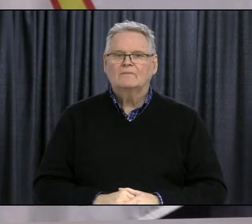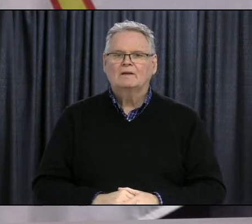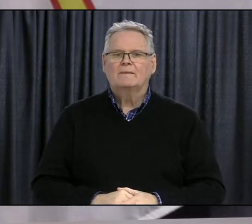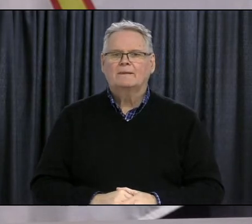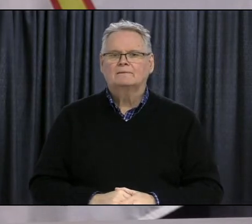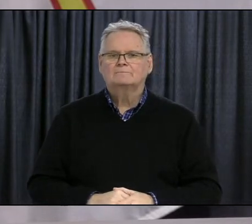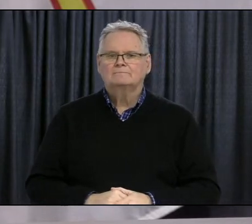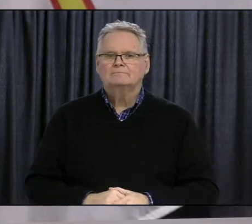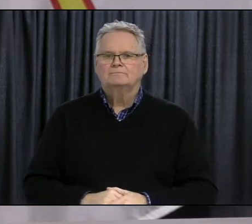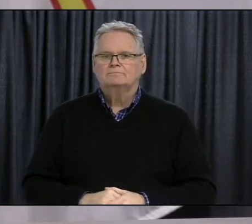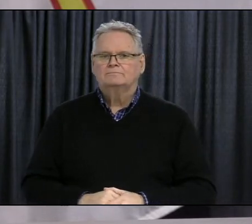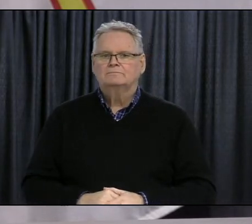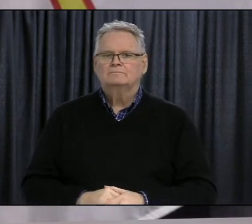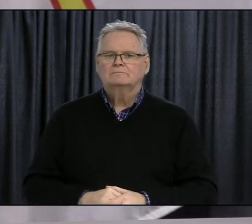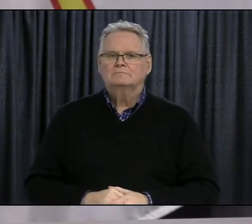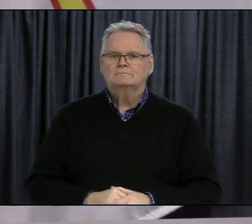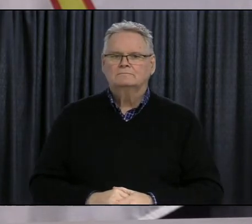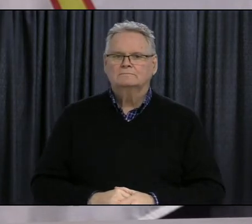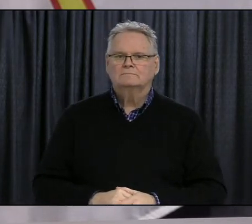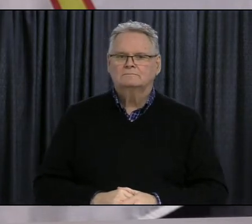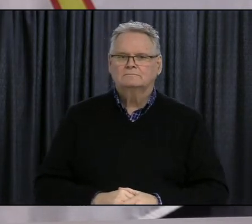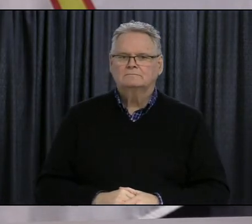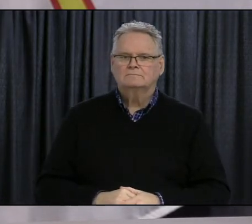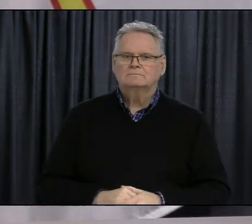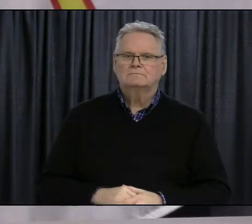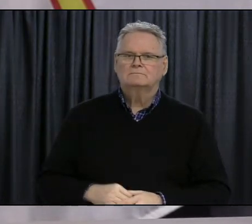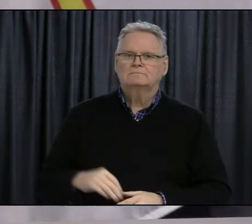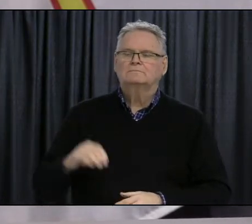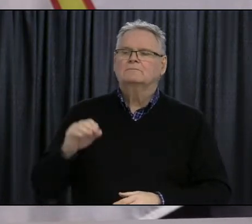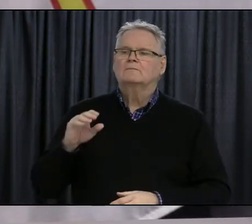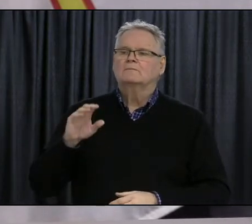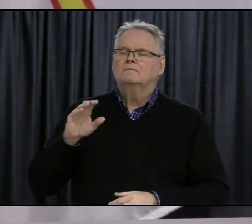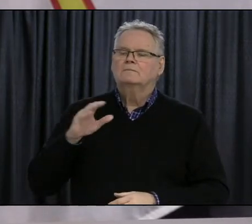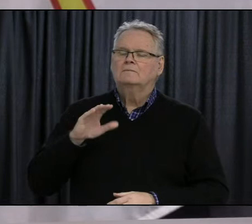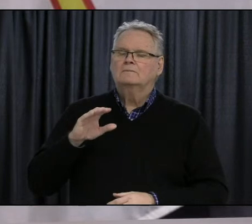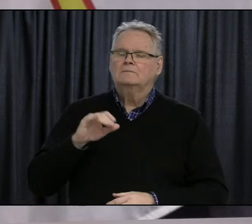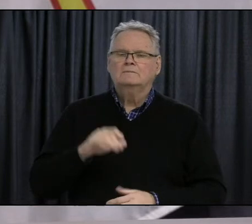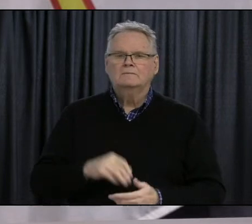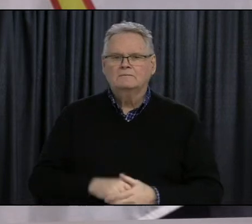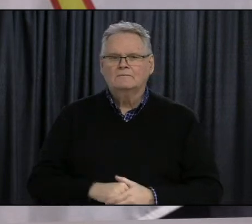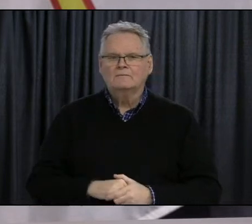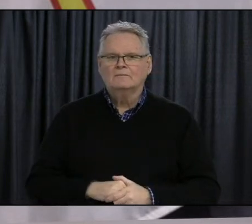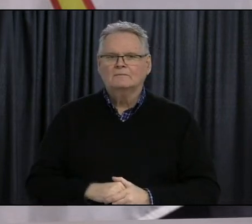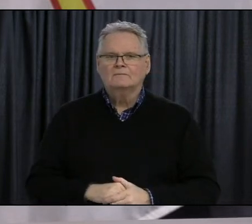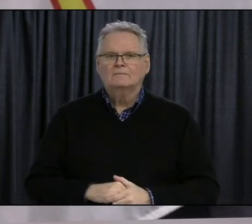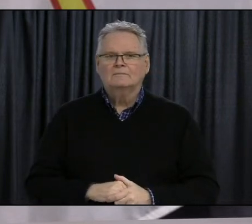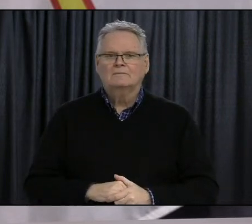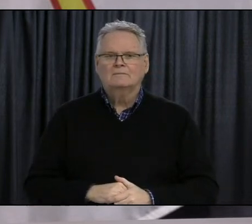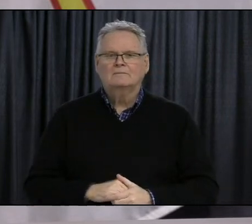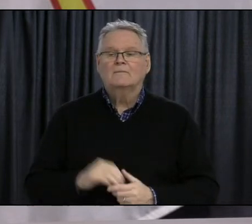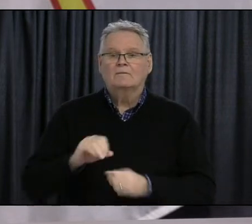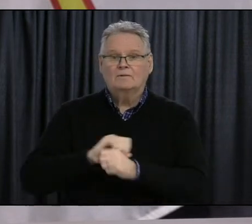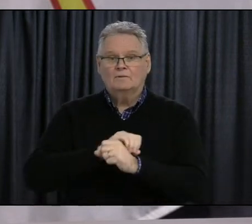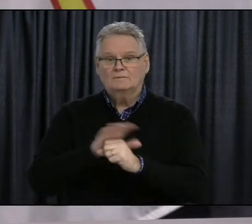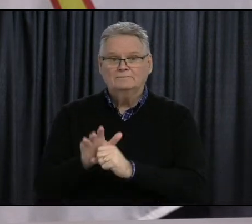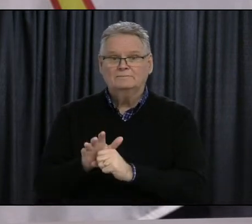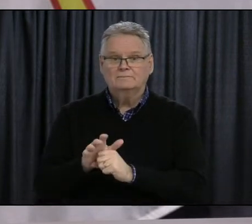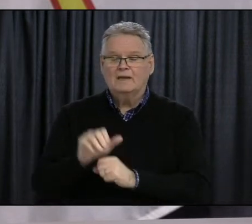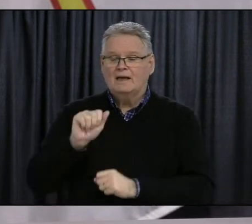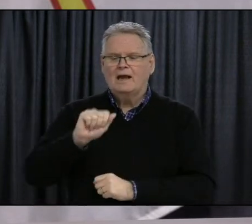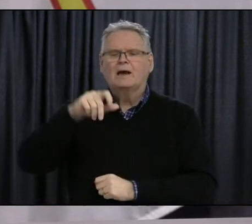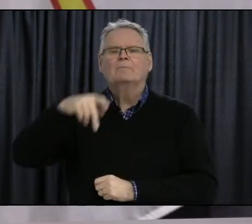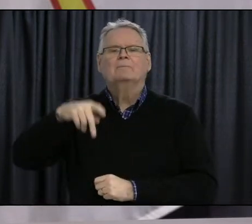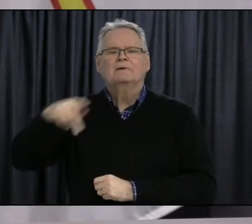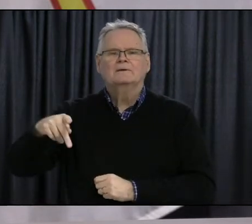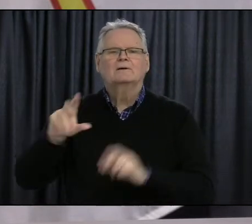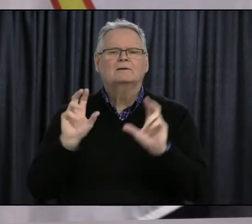public health in contact tracing and will alert you if you are a close contact of someone who has tested positive. If you have the app